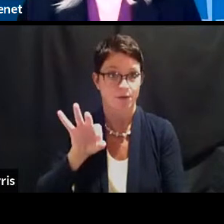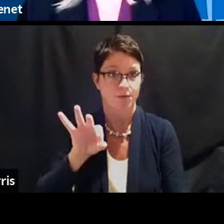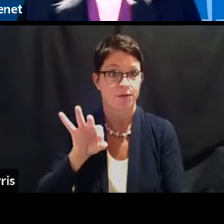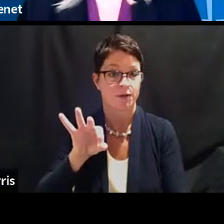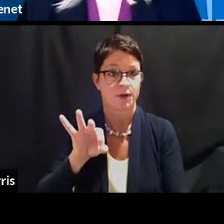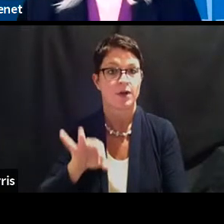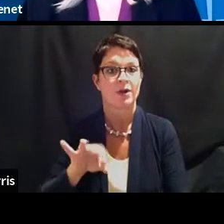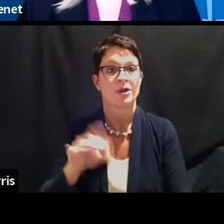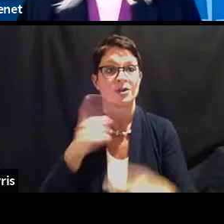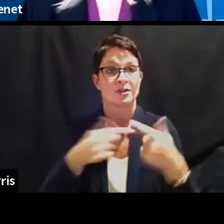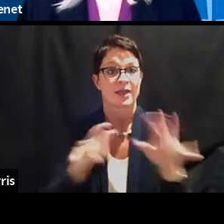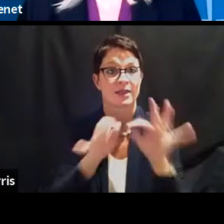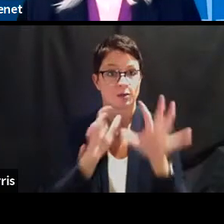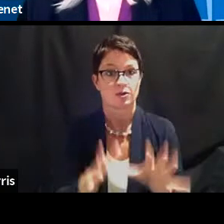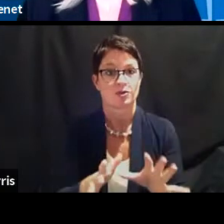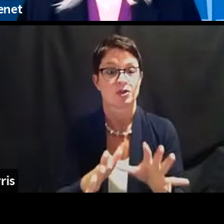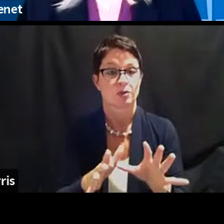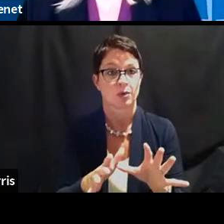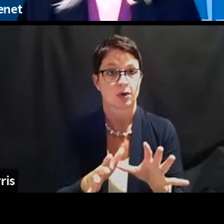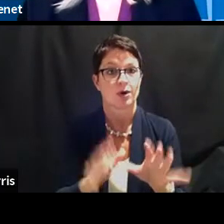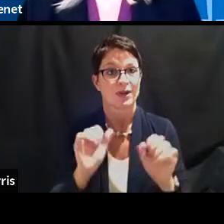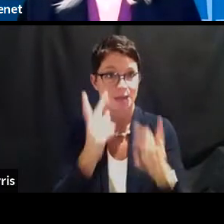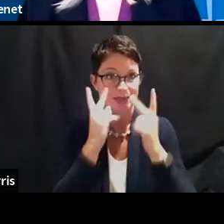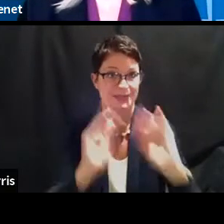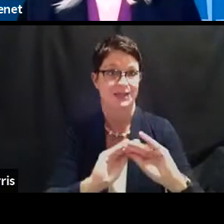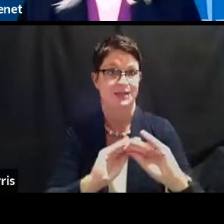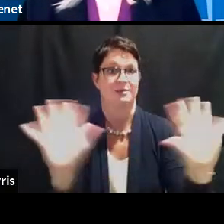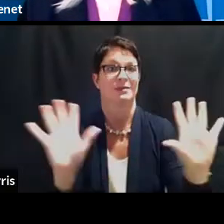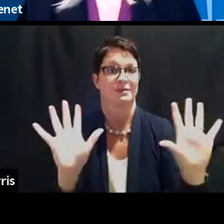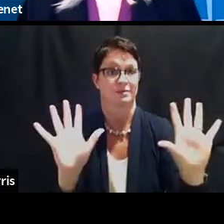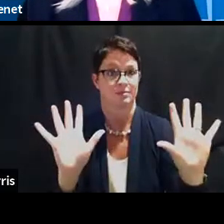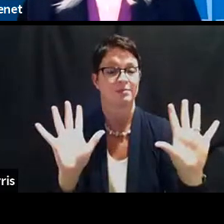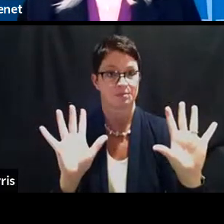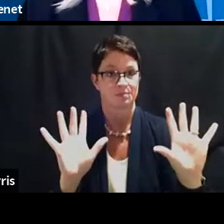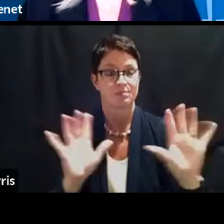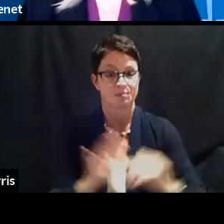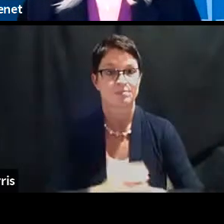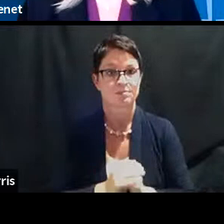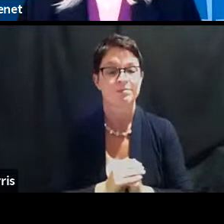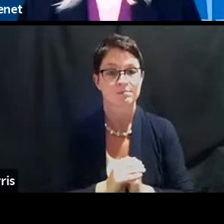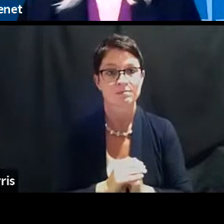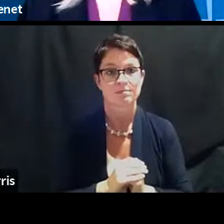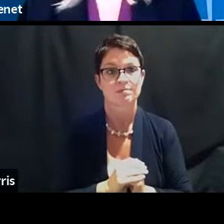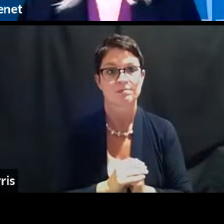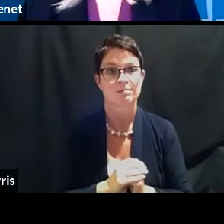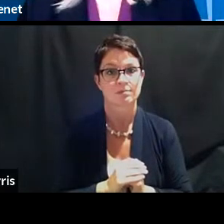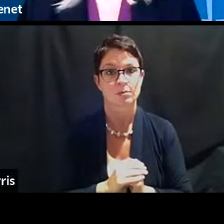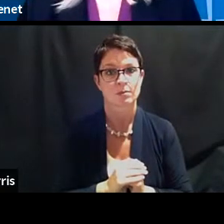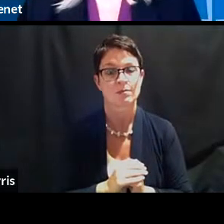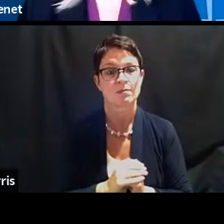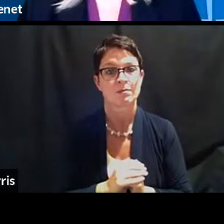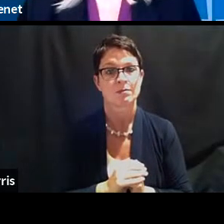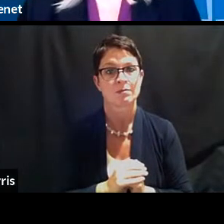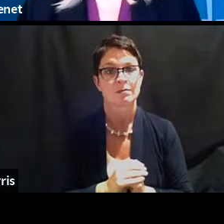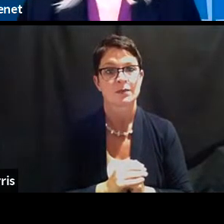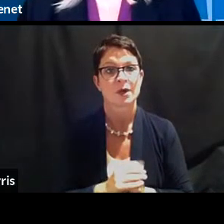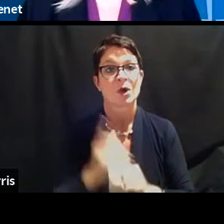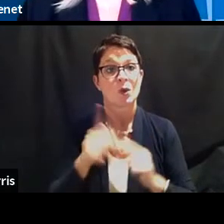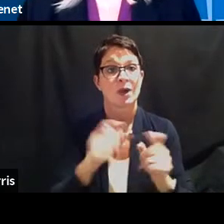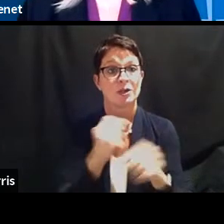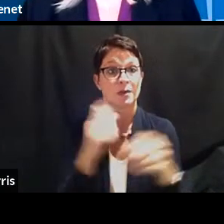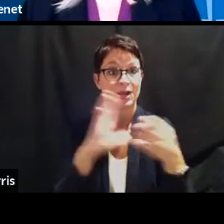so that the sign language interpreter can be adequately viewed by the attendees. When you